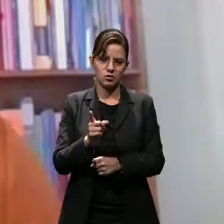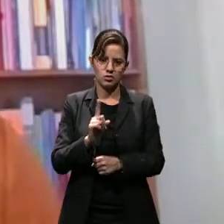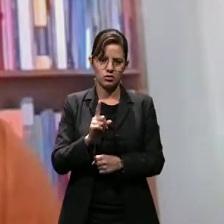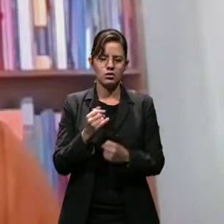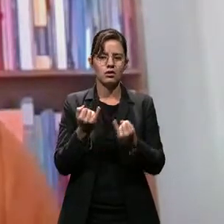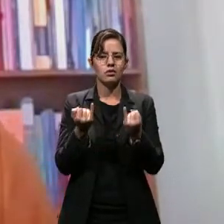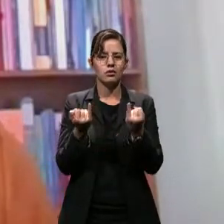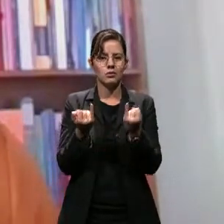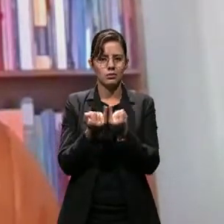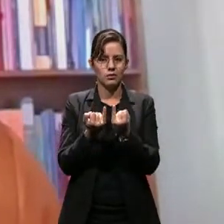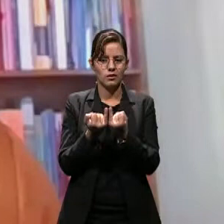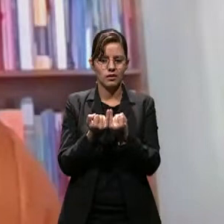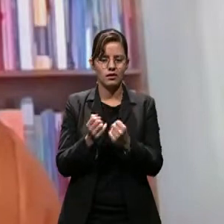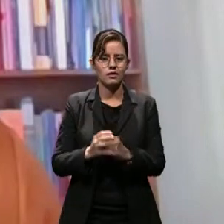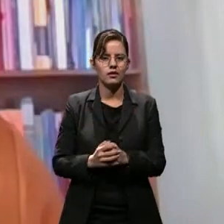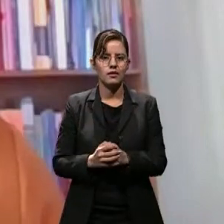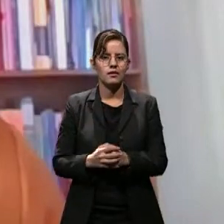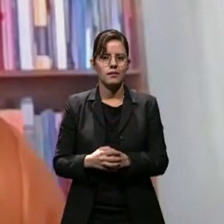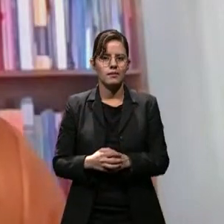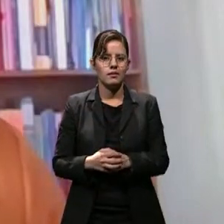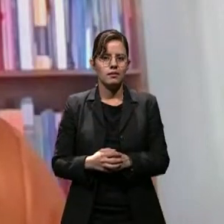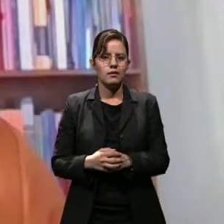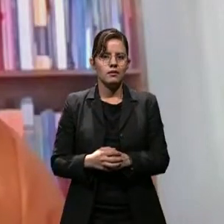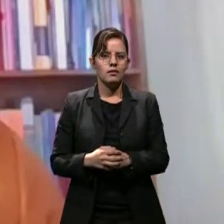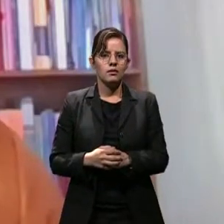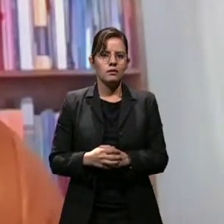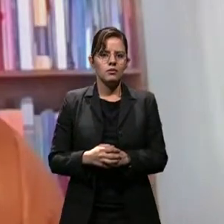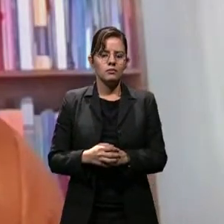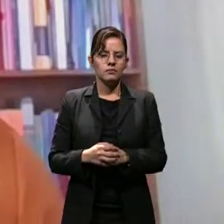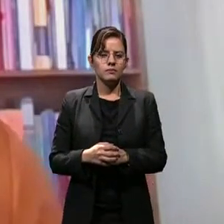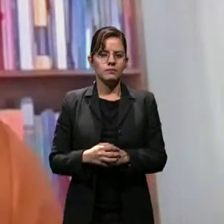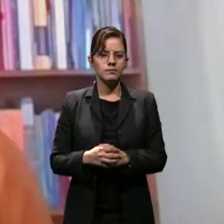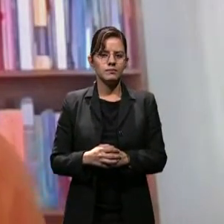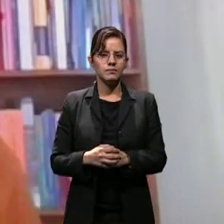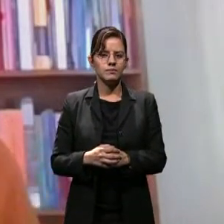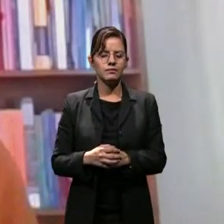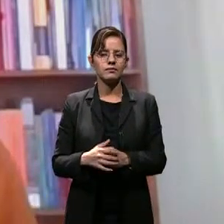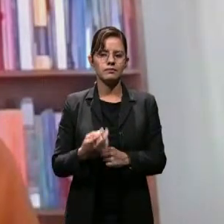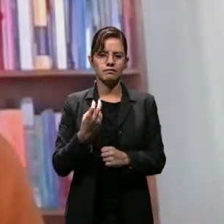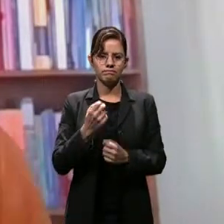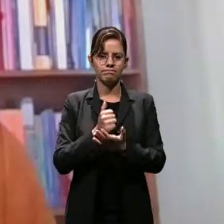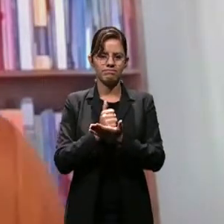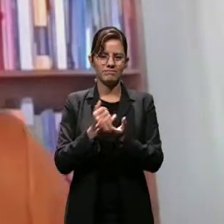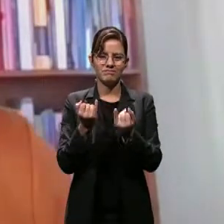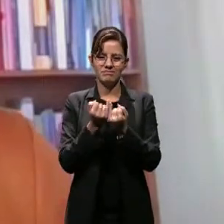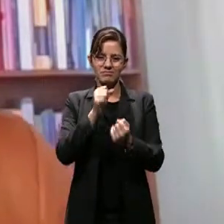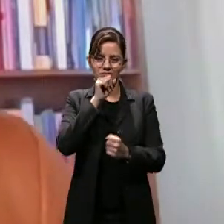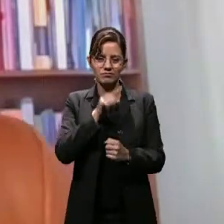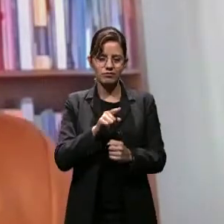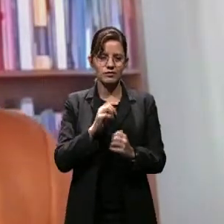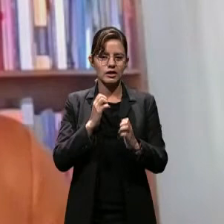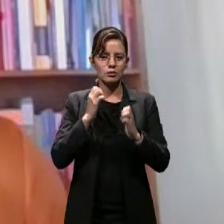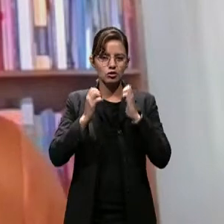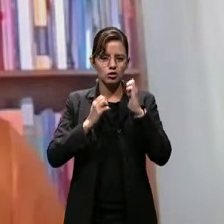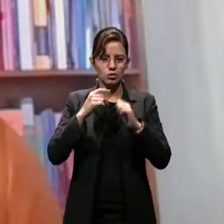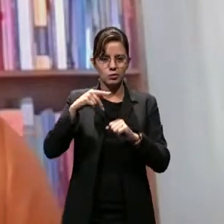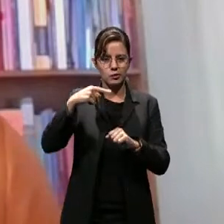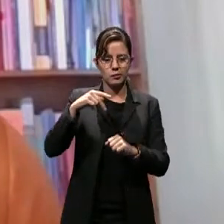violated. And also, there should be support for them.